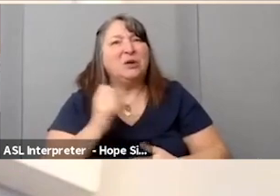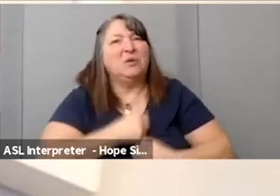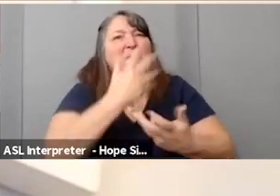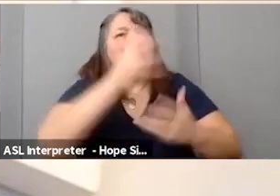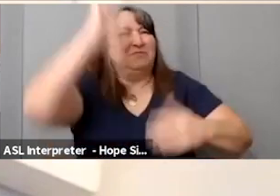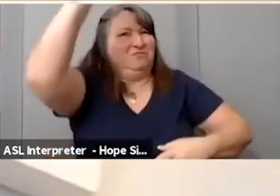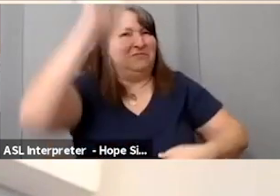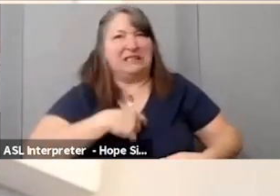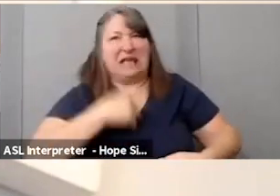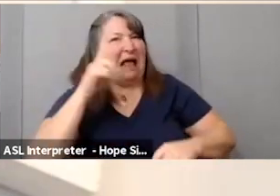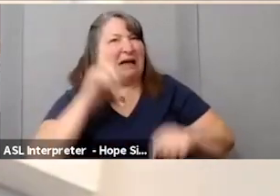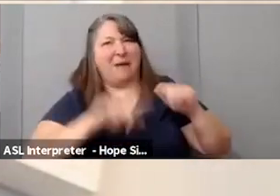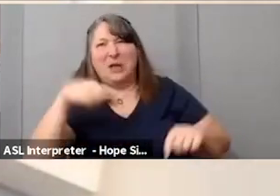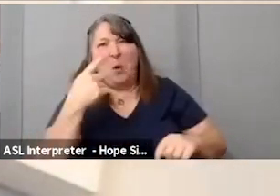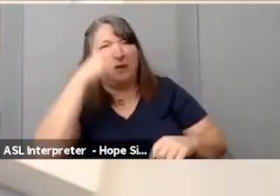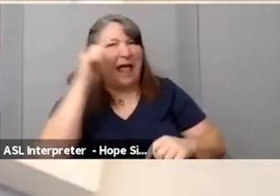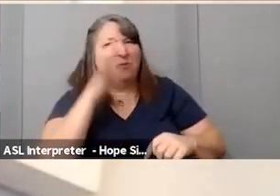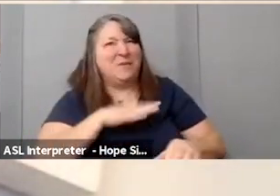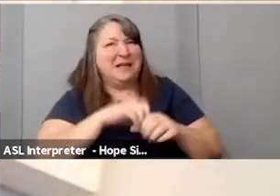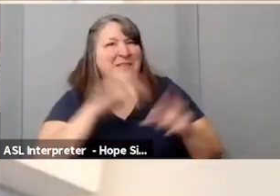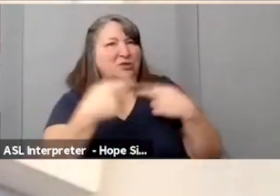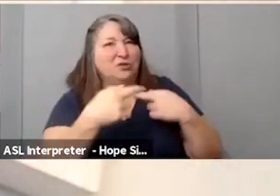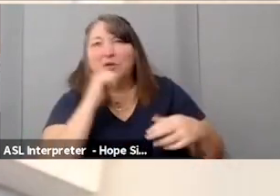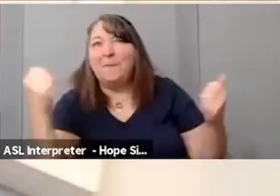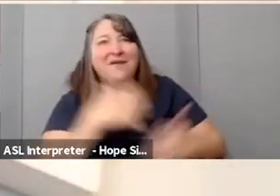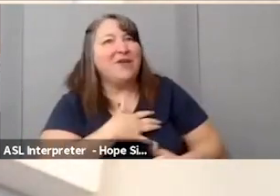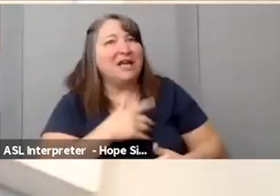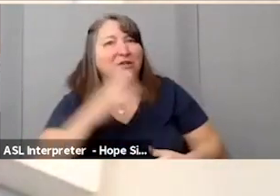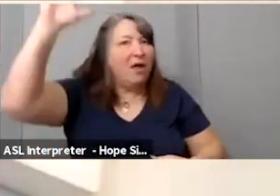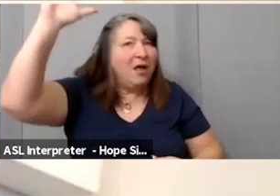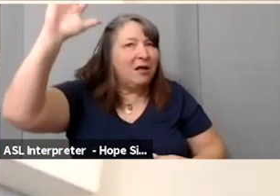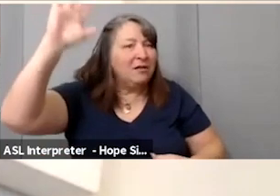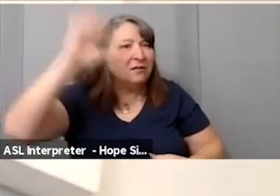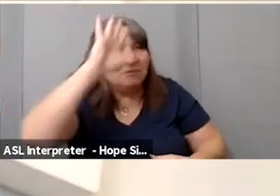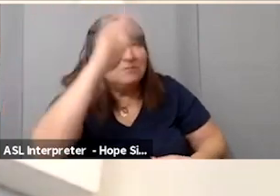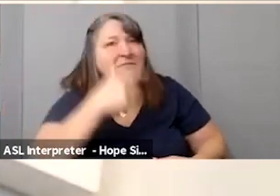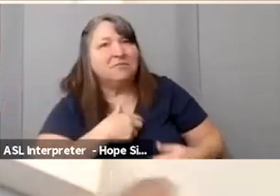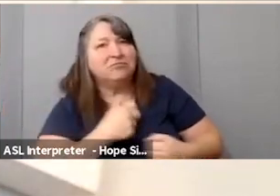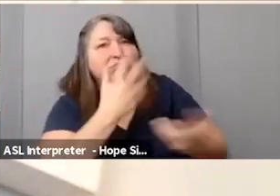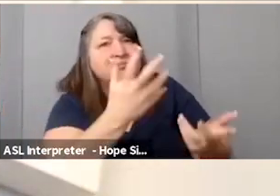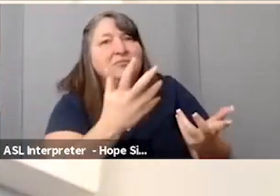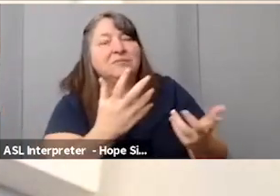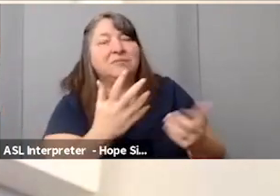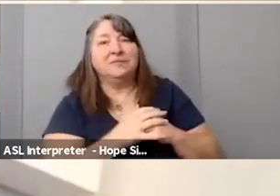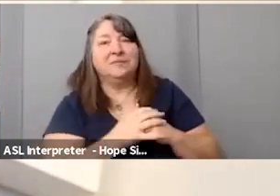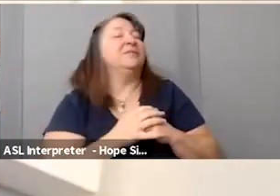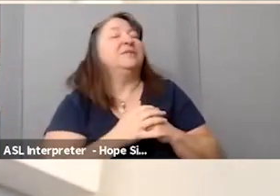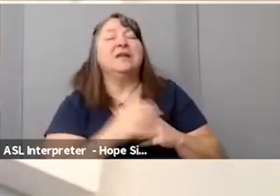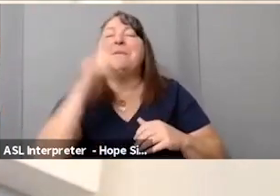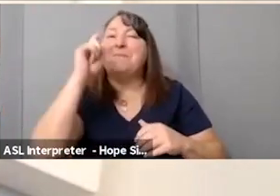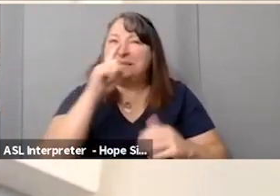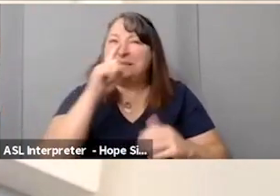cannot be the only Black woman in this room. We need, and not having plug and play content. There needs to be